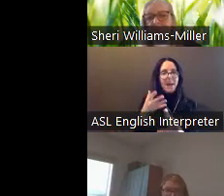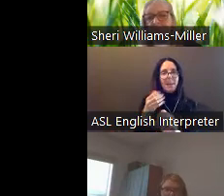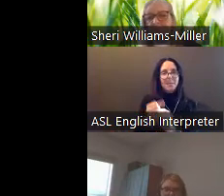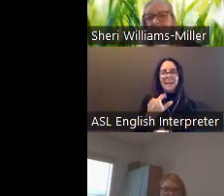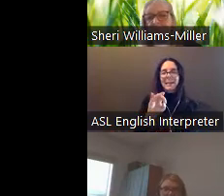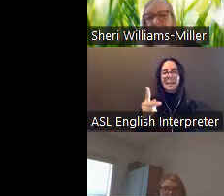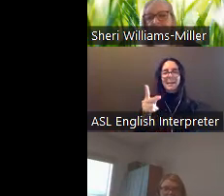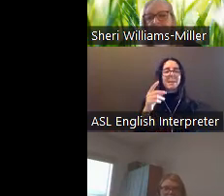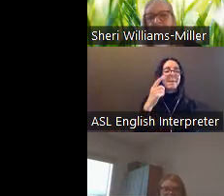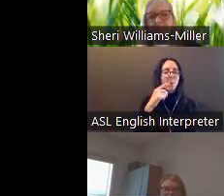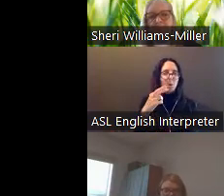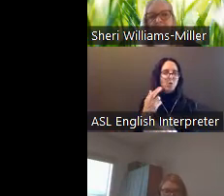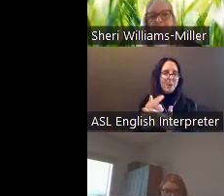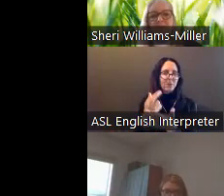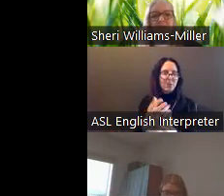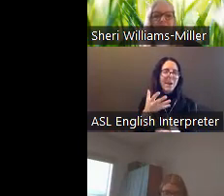resources as well.